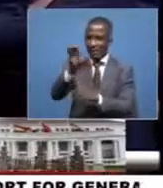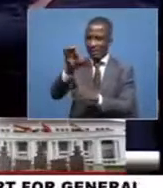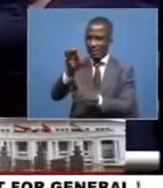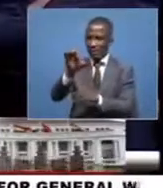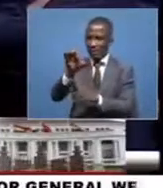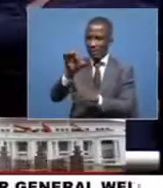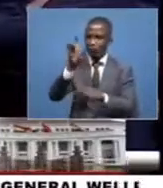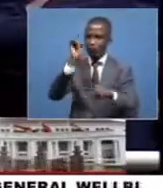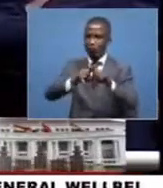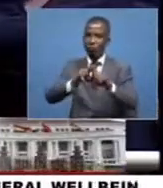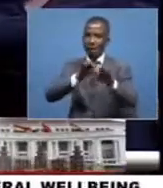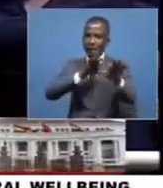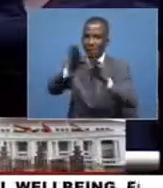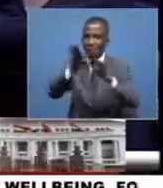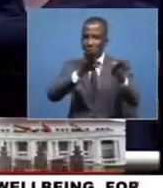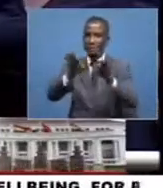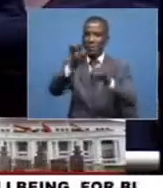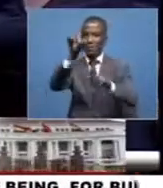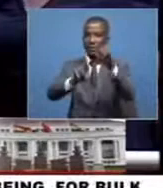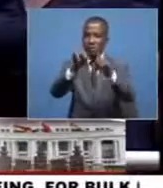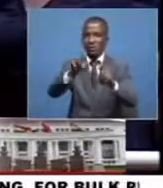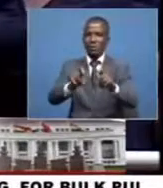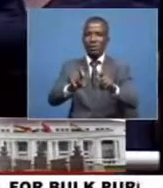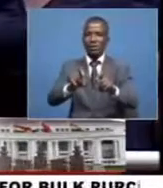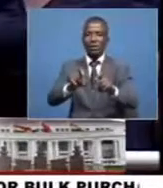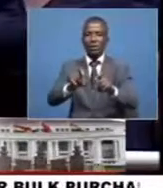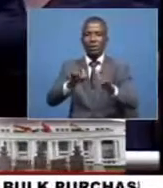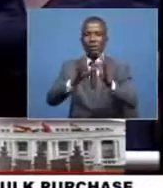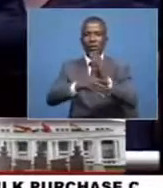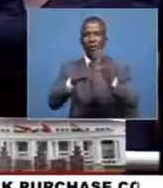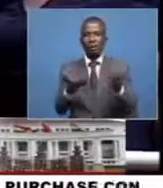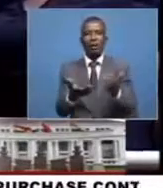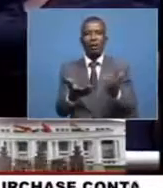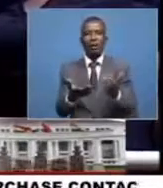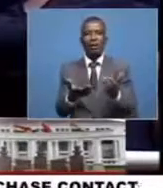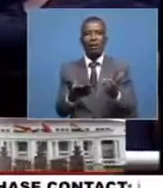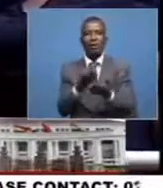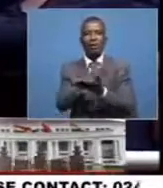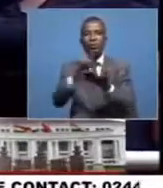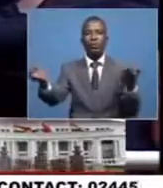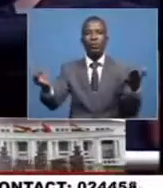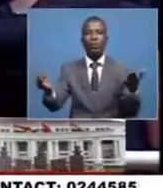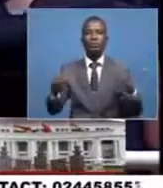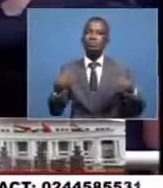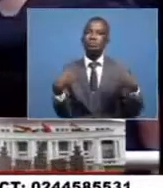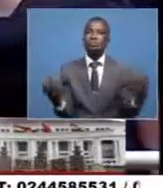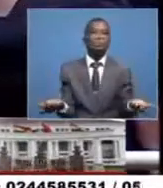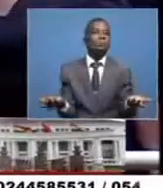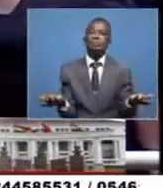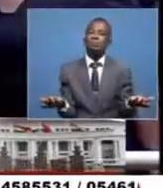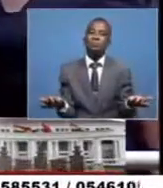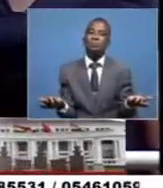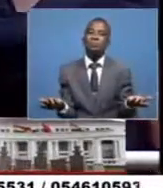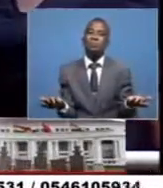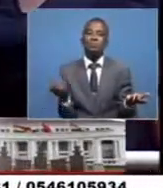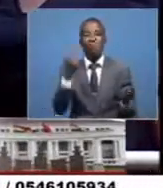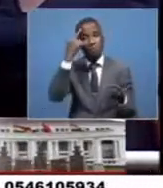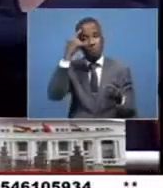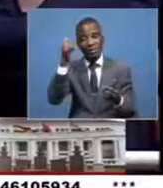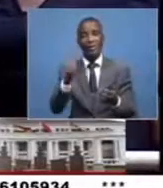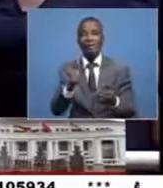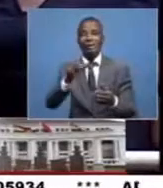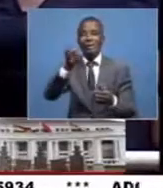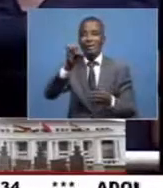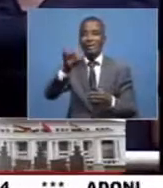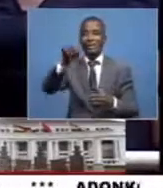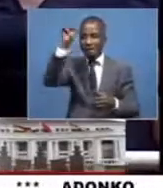to respond, does that then make your case a dead case? Because you seem to be insisting that she must, by